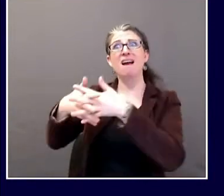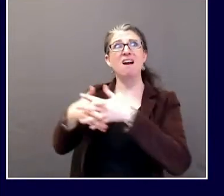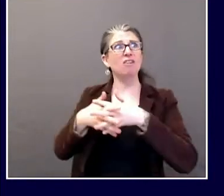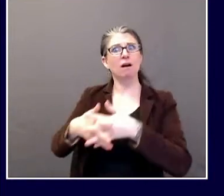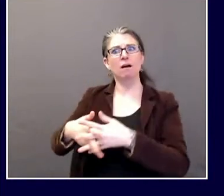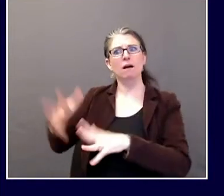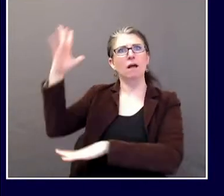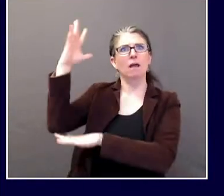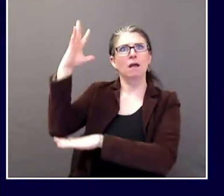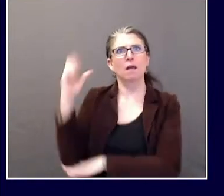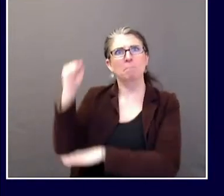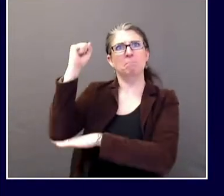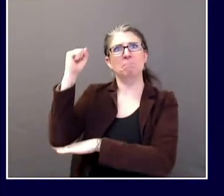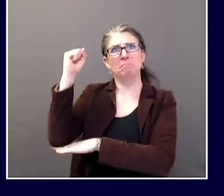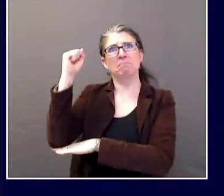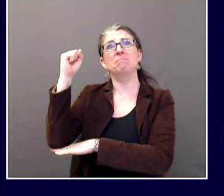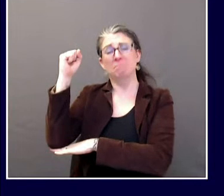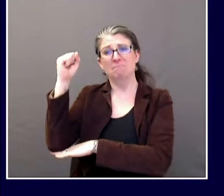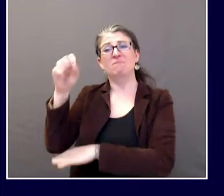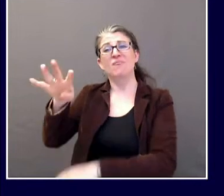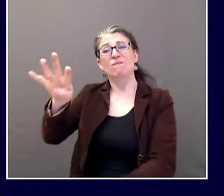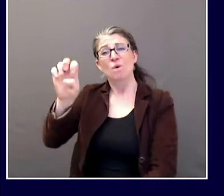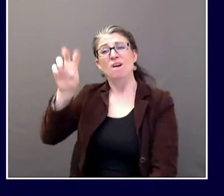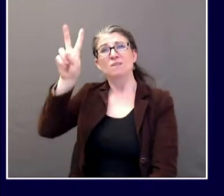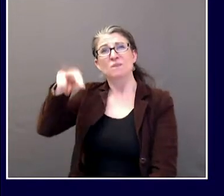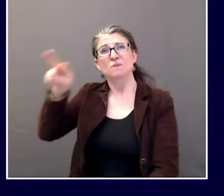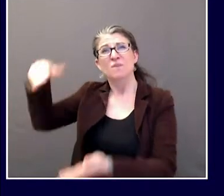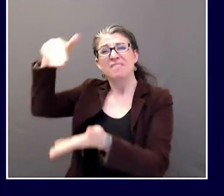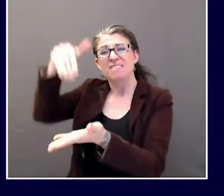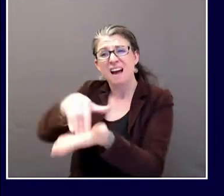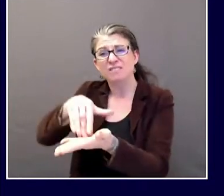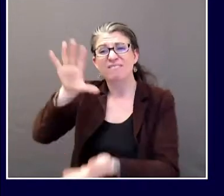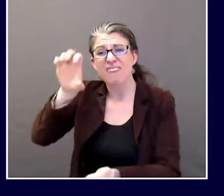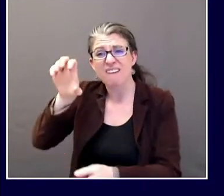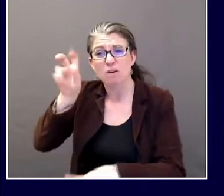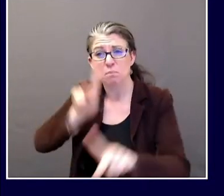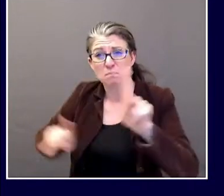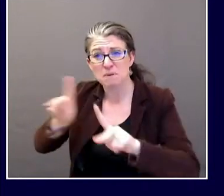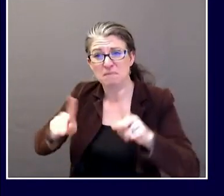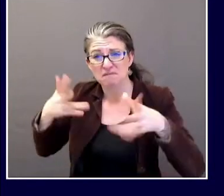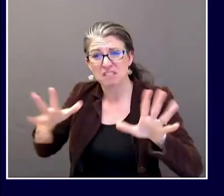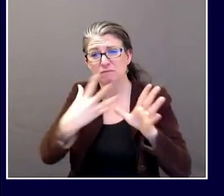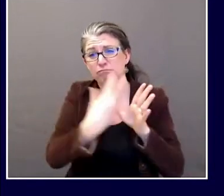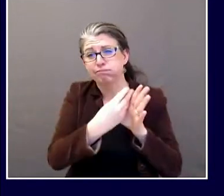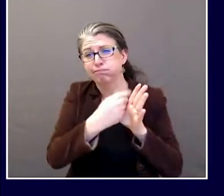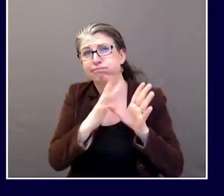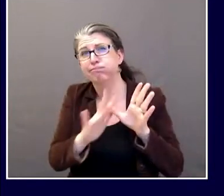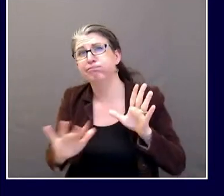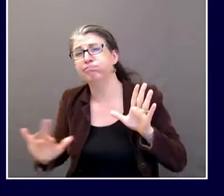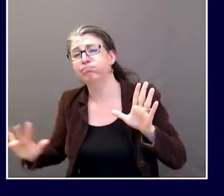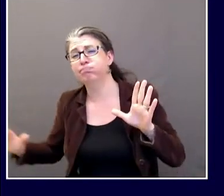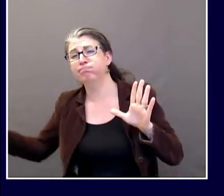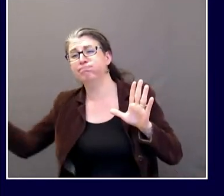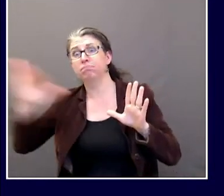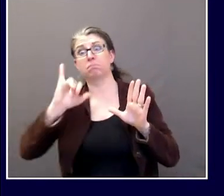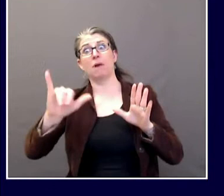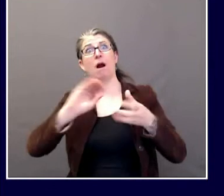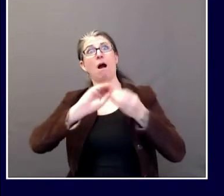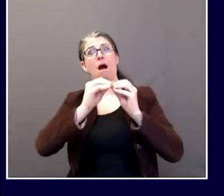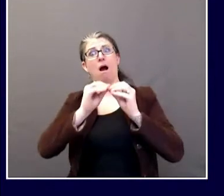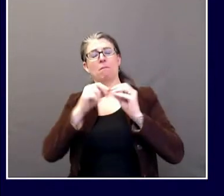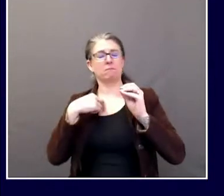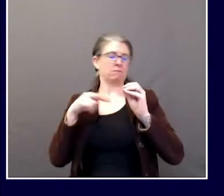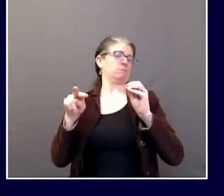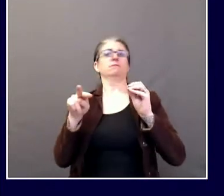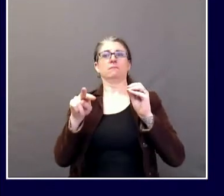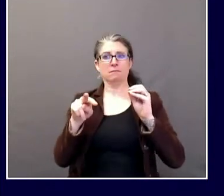422,000. That number is almost too large to contemplate, too large to appreciate. When you think about it